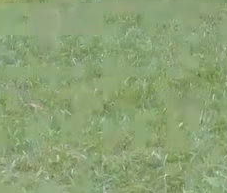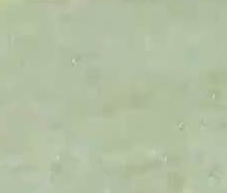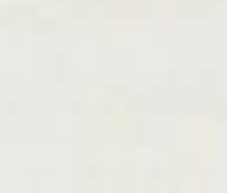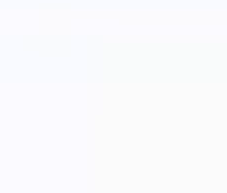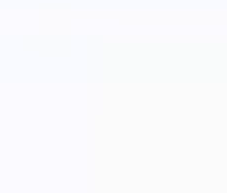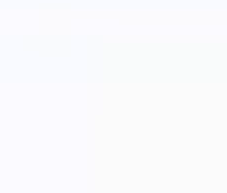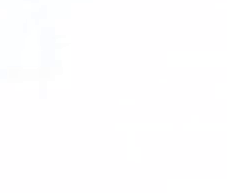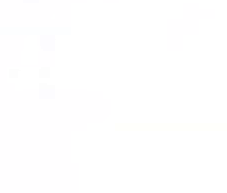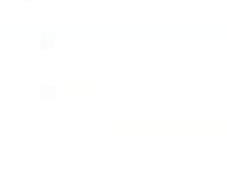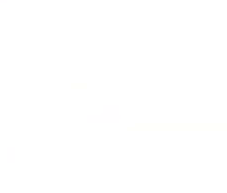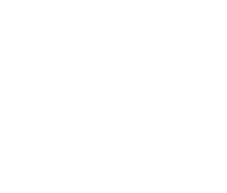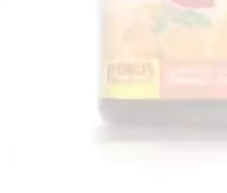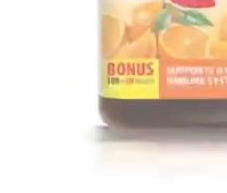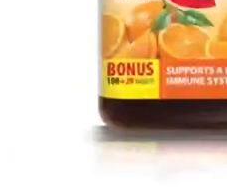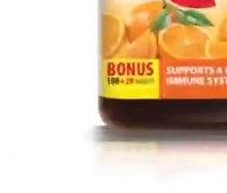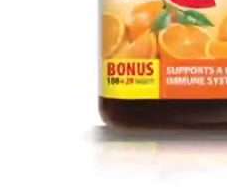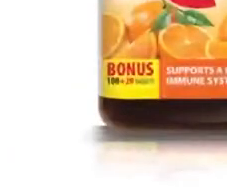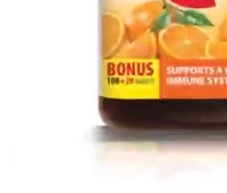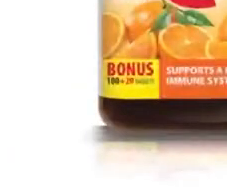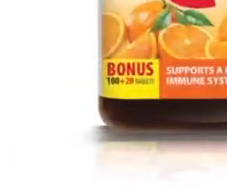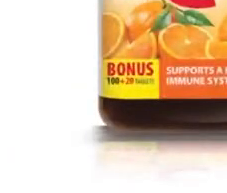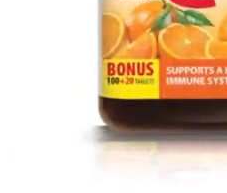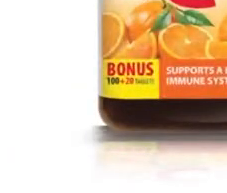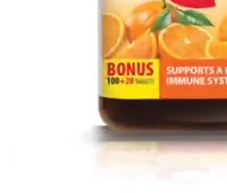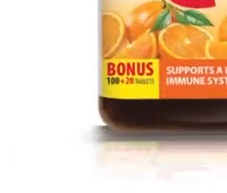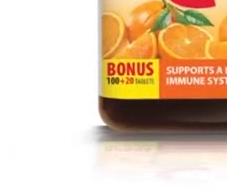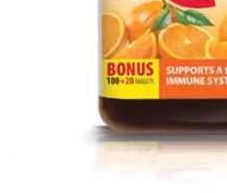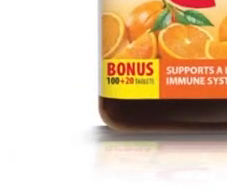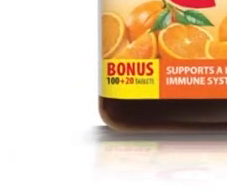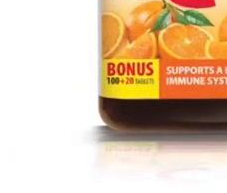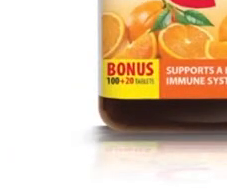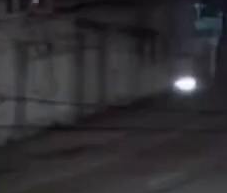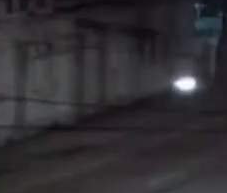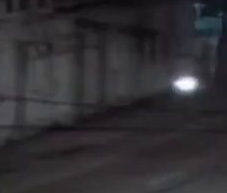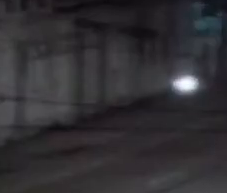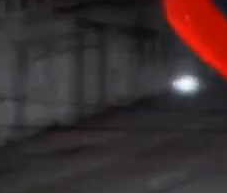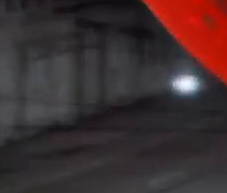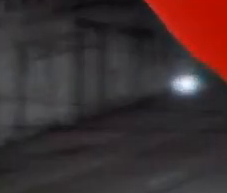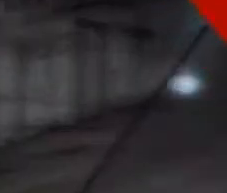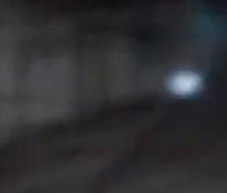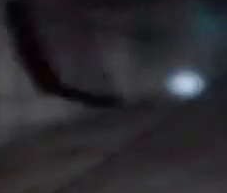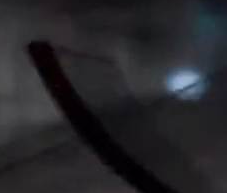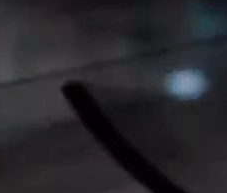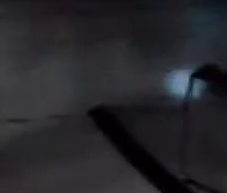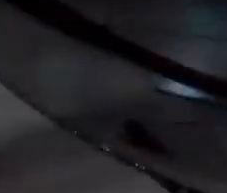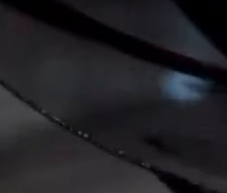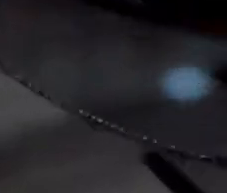be our goal. Jameson, here for your health.